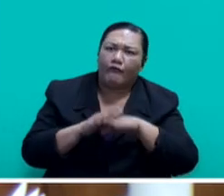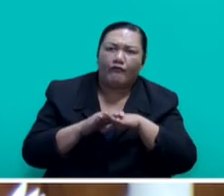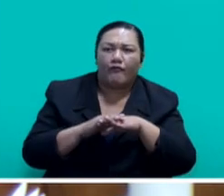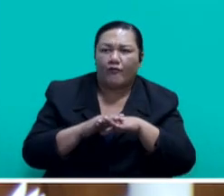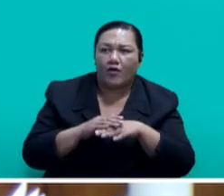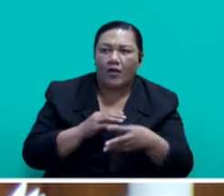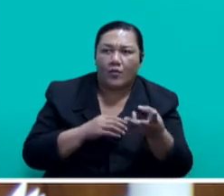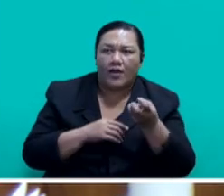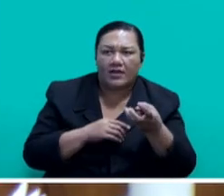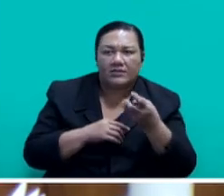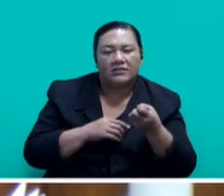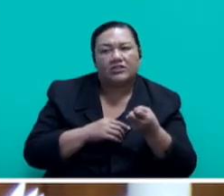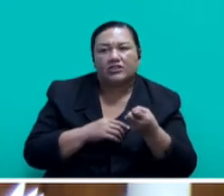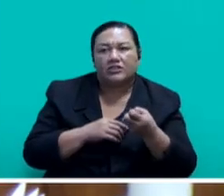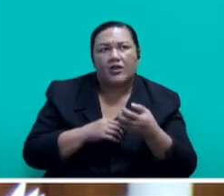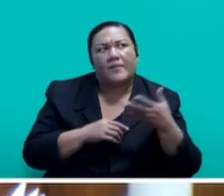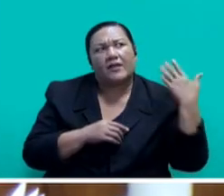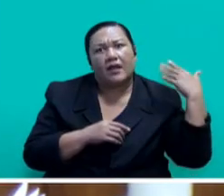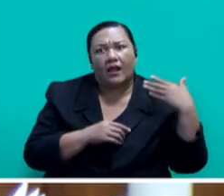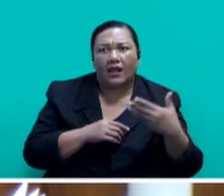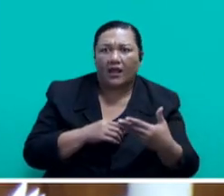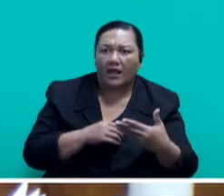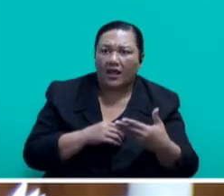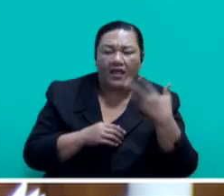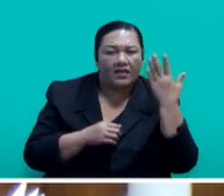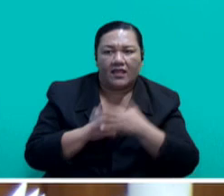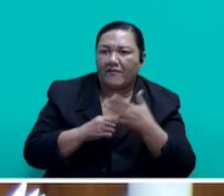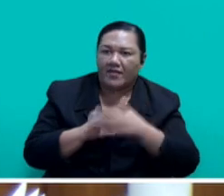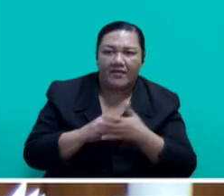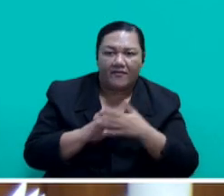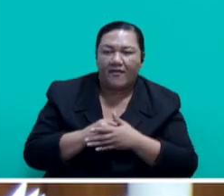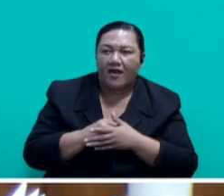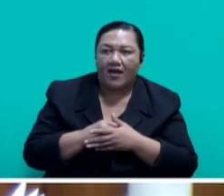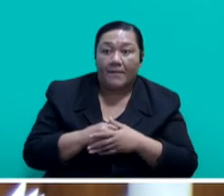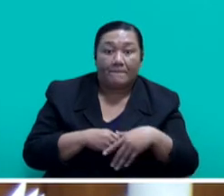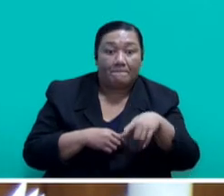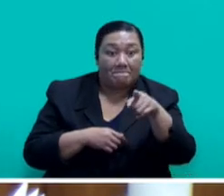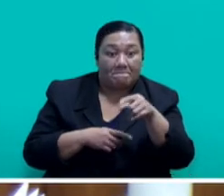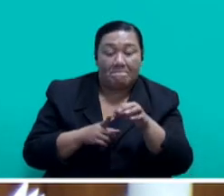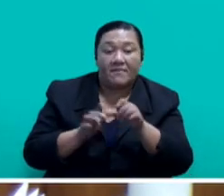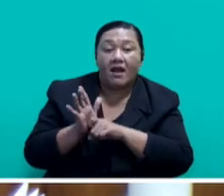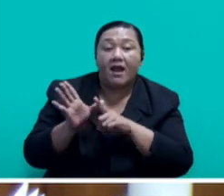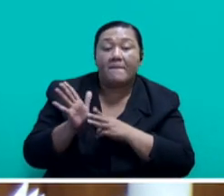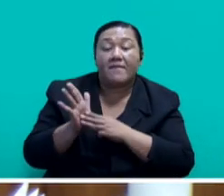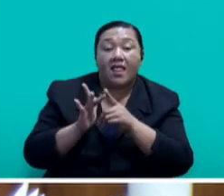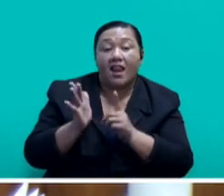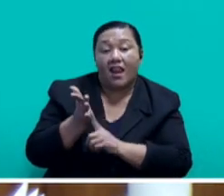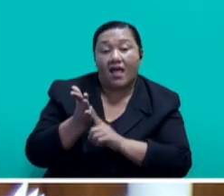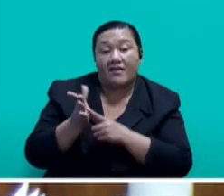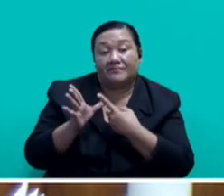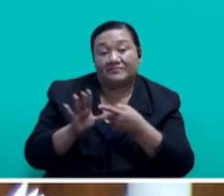sir, after so many years. Honourable Premila Kumari is sitting there. I came to see her. The only